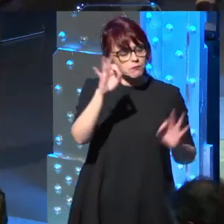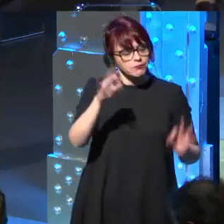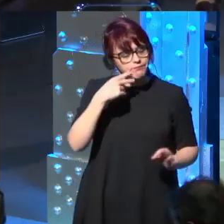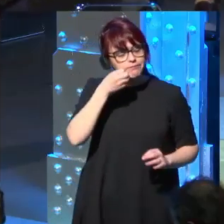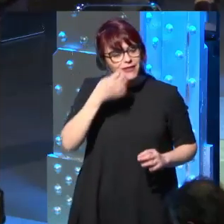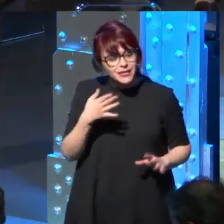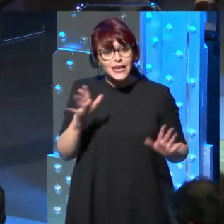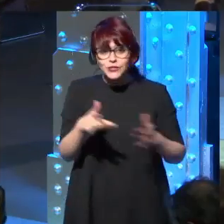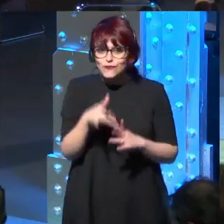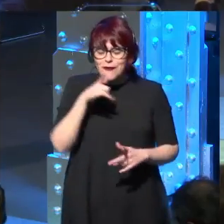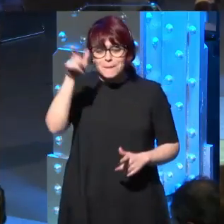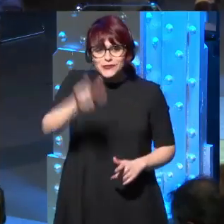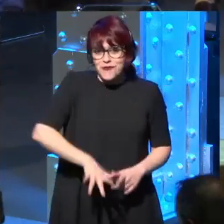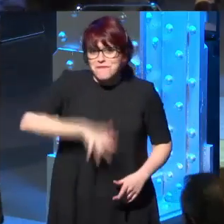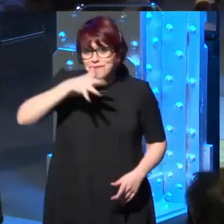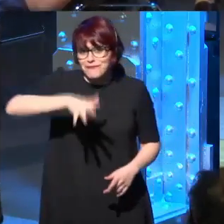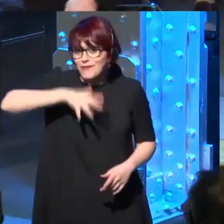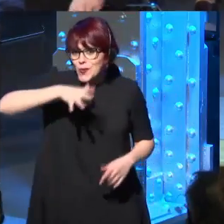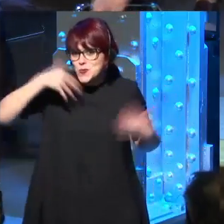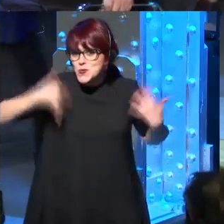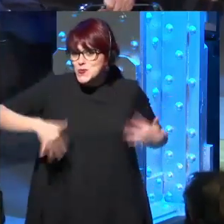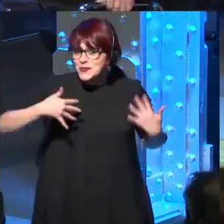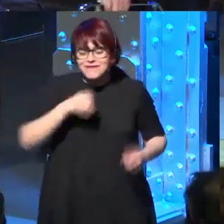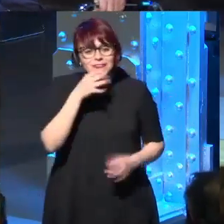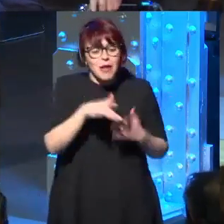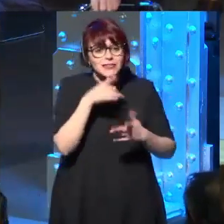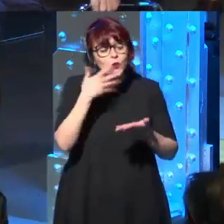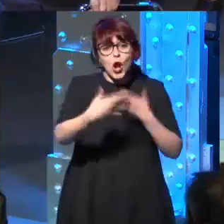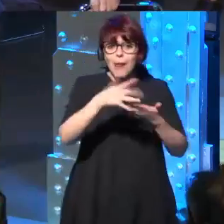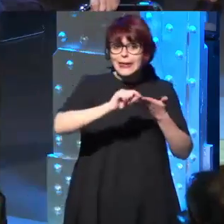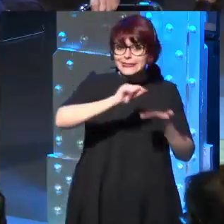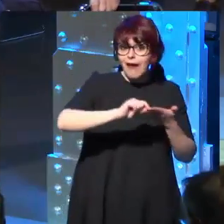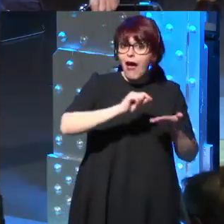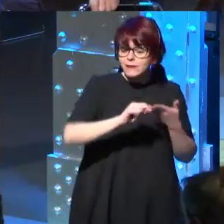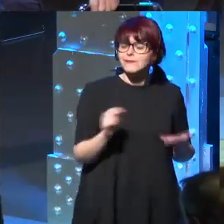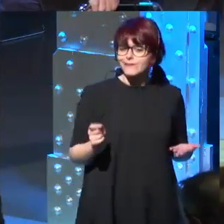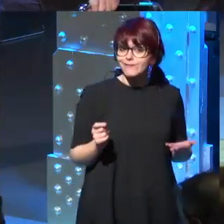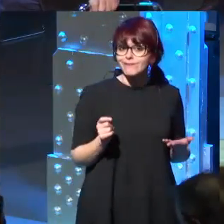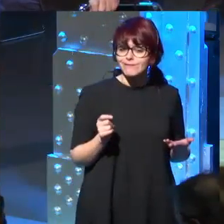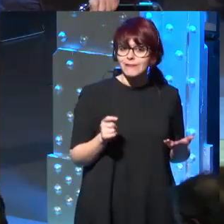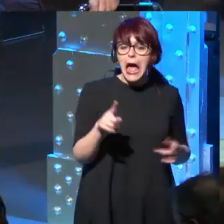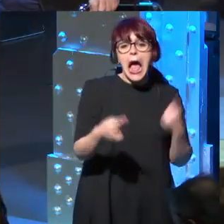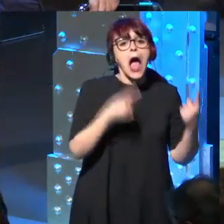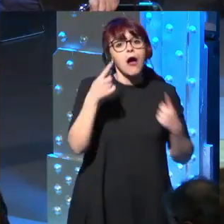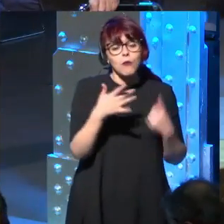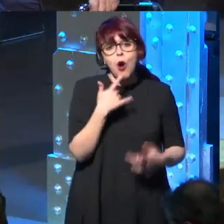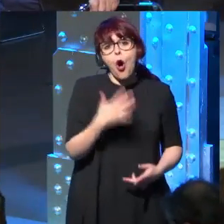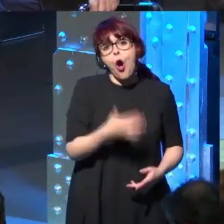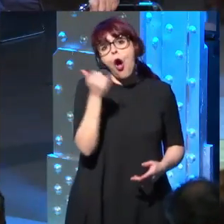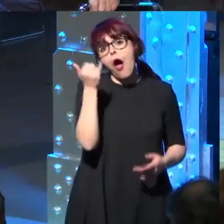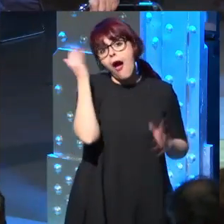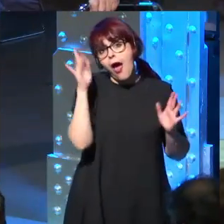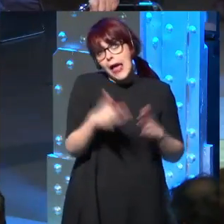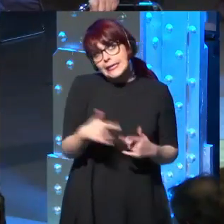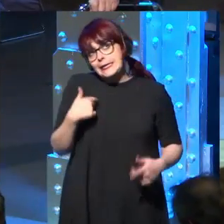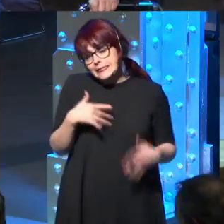person. He's a novelist. He's a novelist, you know. You want to be like El Bosco. You want to have